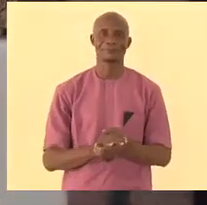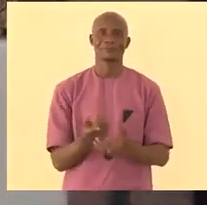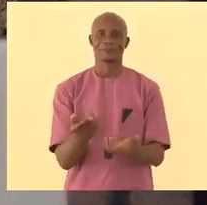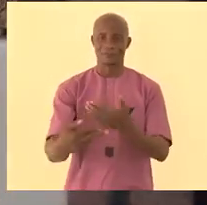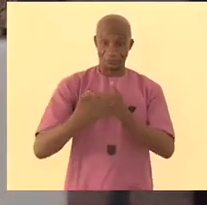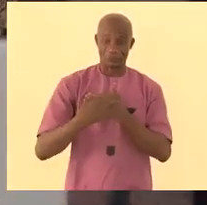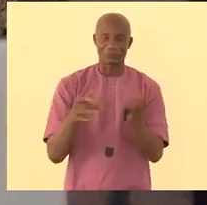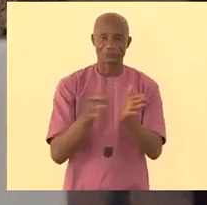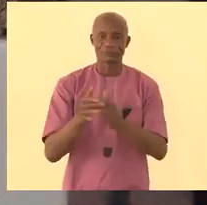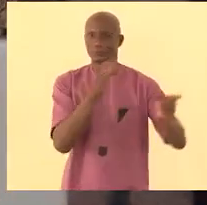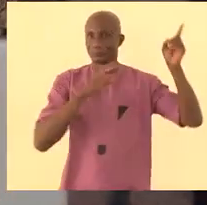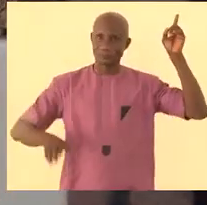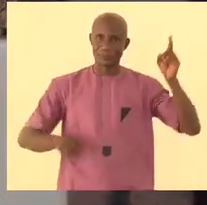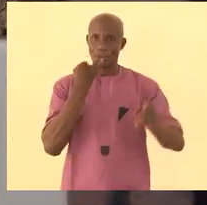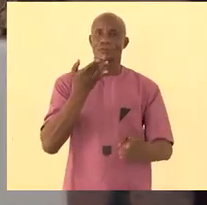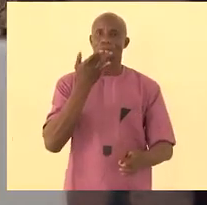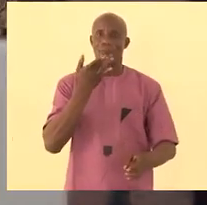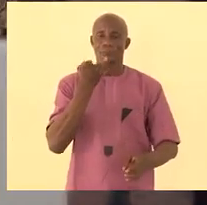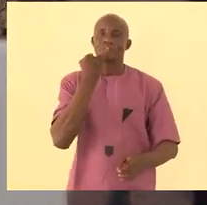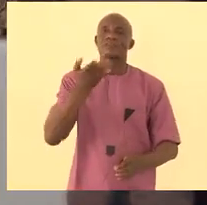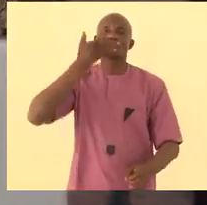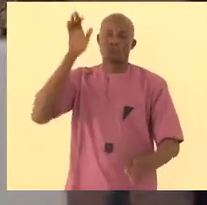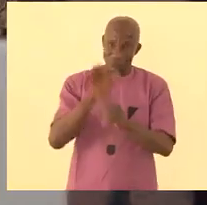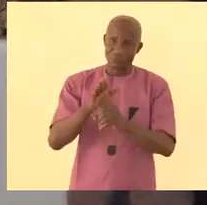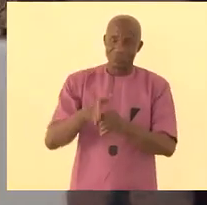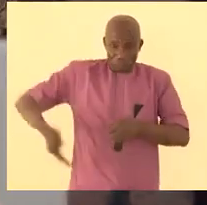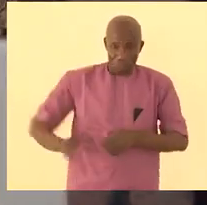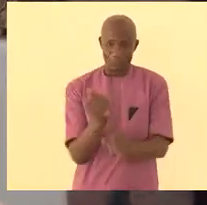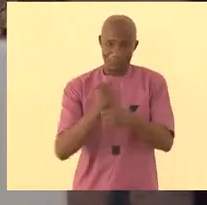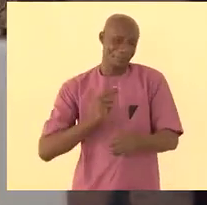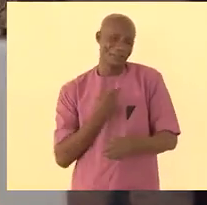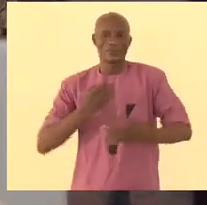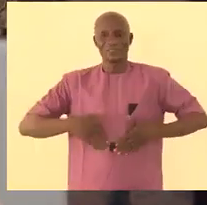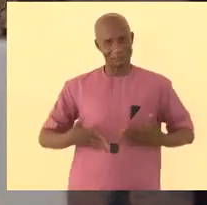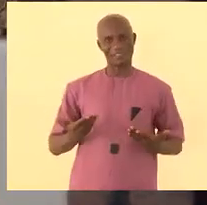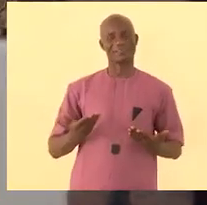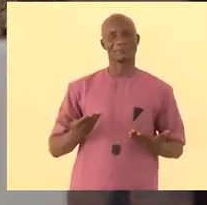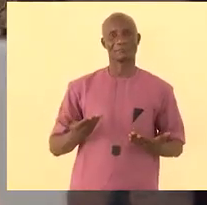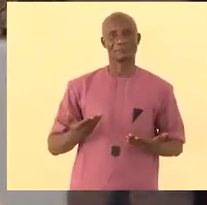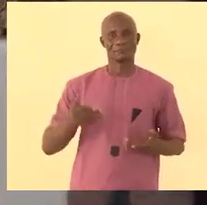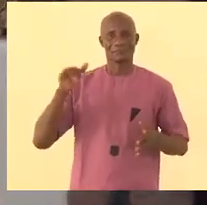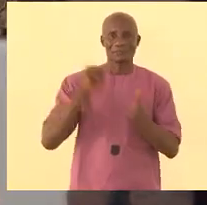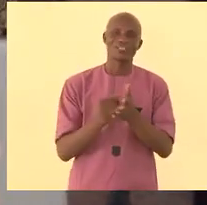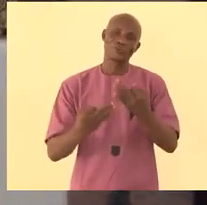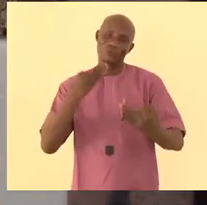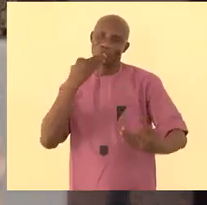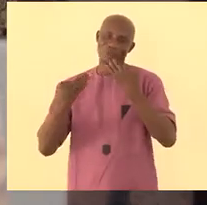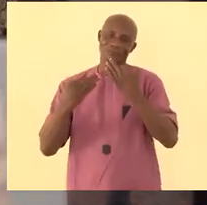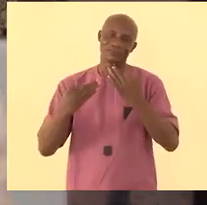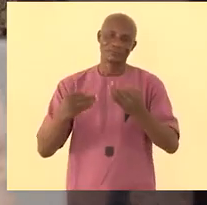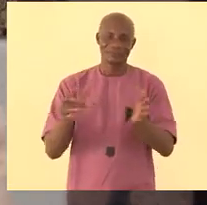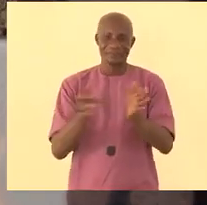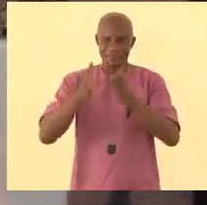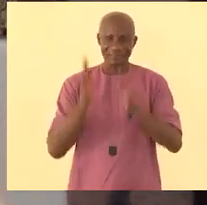The return of Jesus Christ is a promise that should make us happy. It's a promise that should feed the Christian